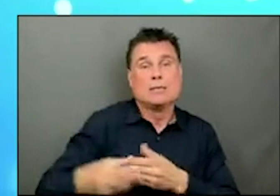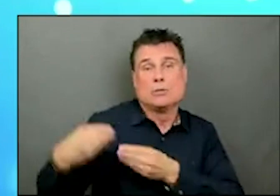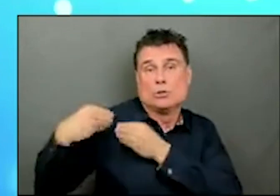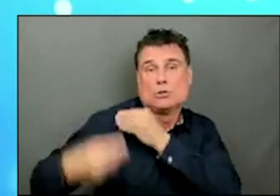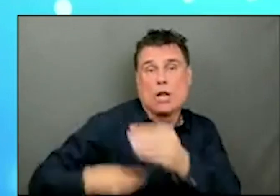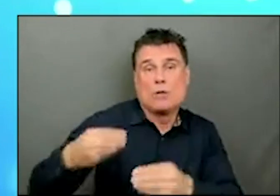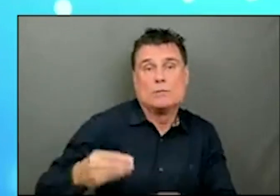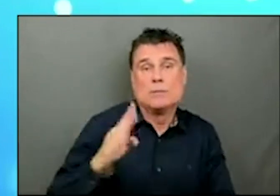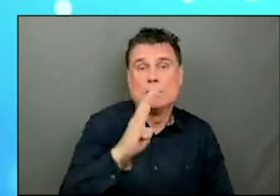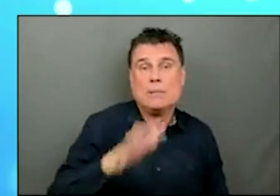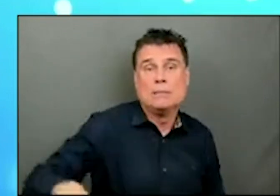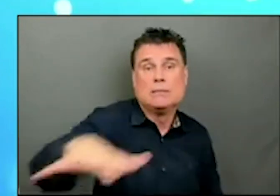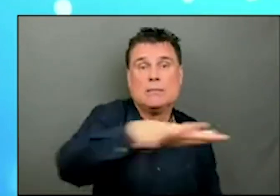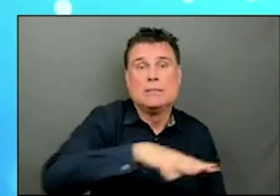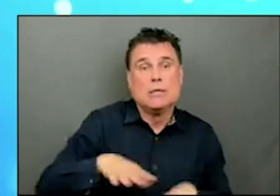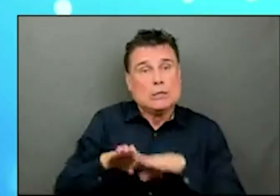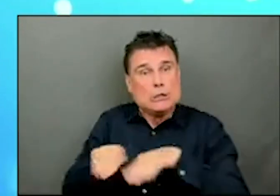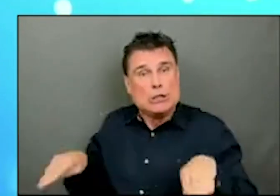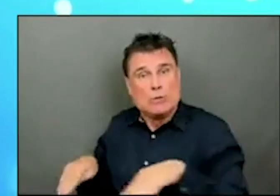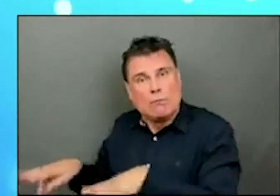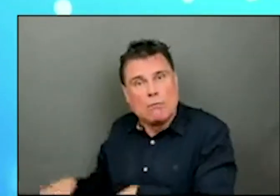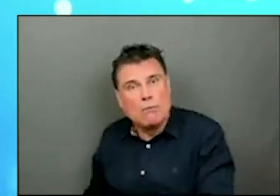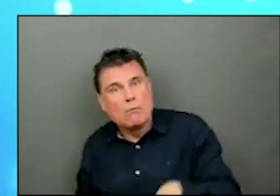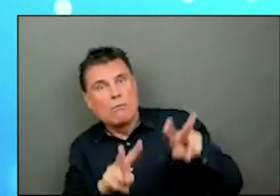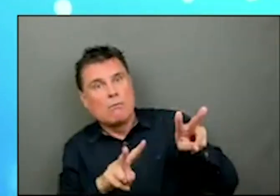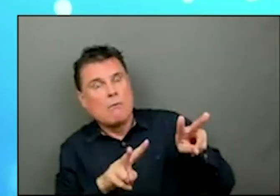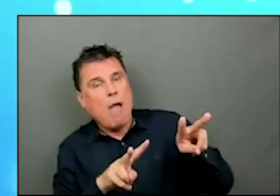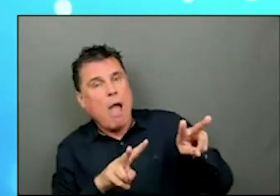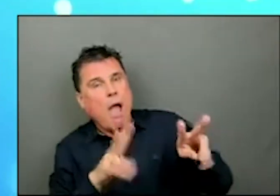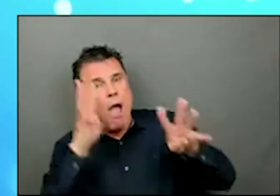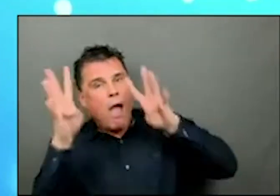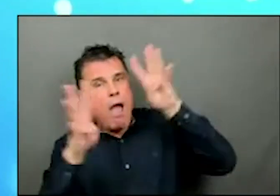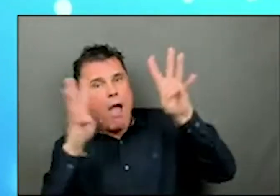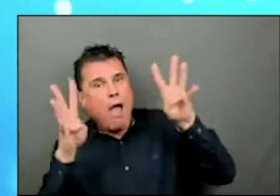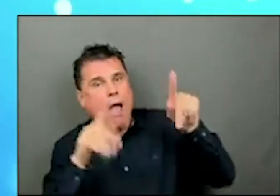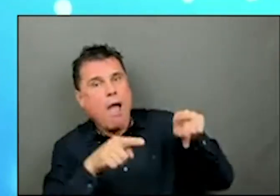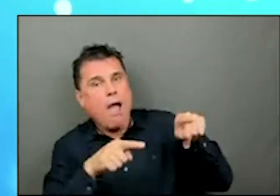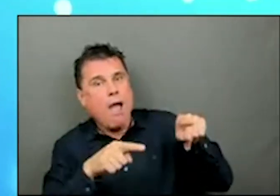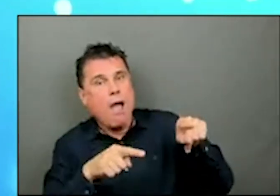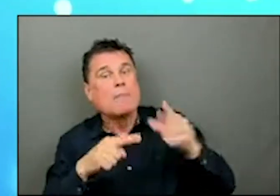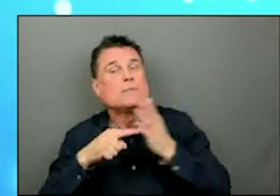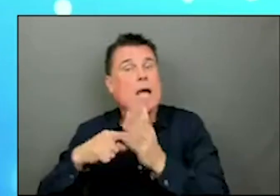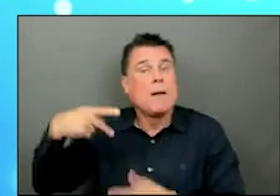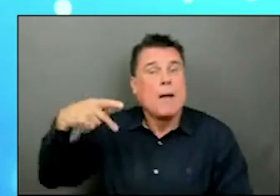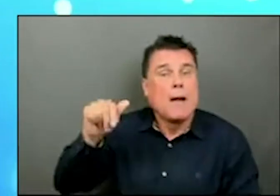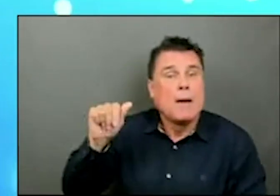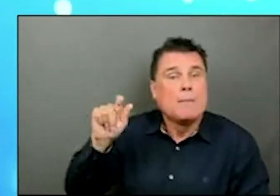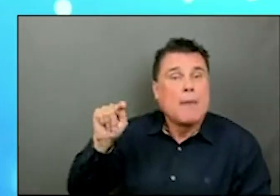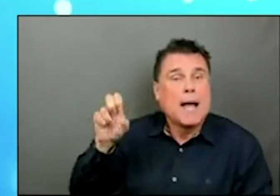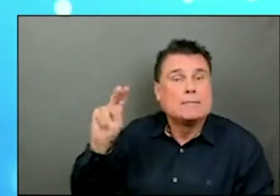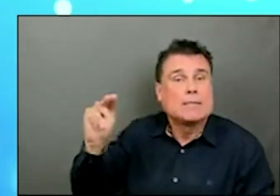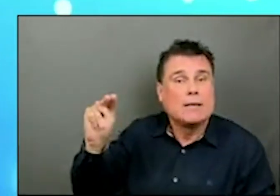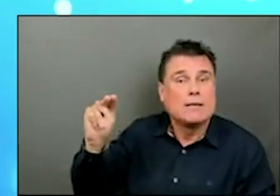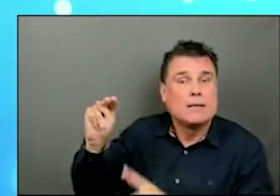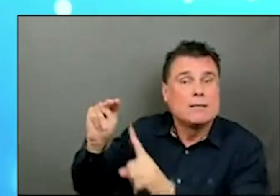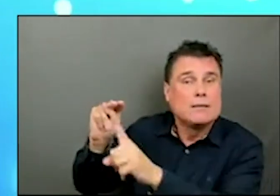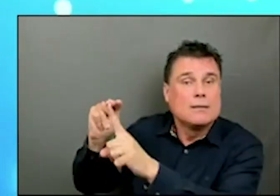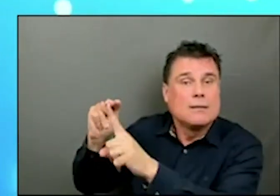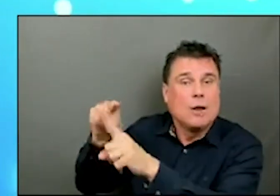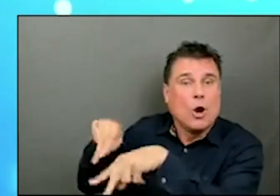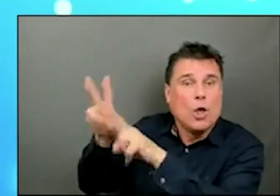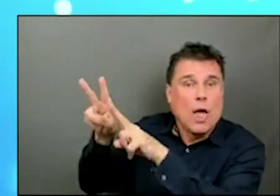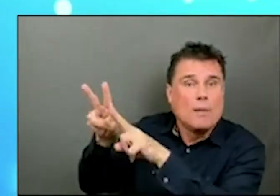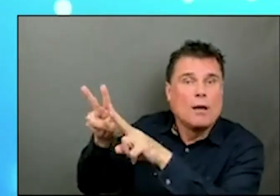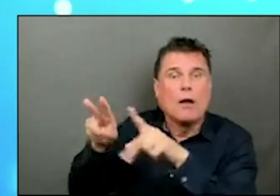or dream about Wendy MacDonald, or Shahrazad Rafati, or Dr. Carl Hansen, or Chief Counselor